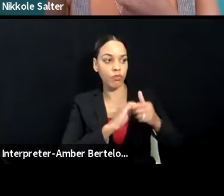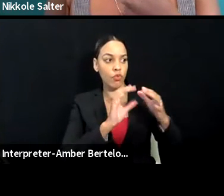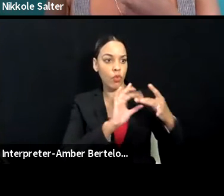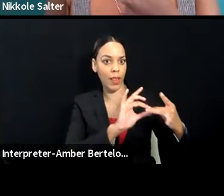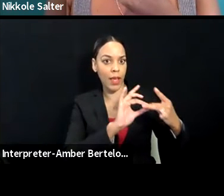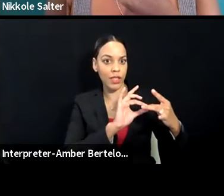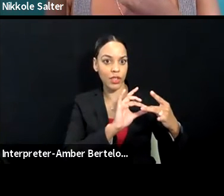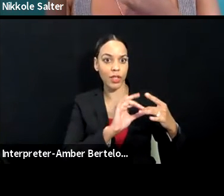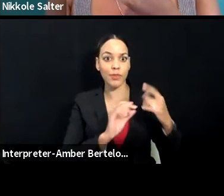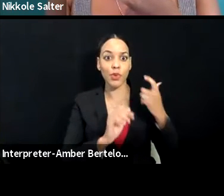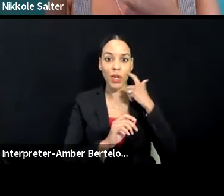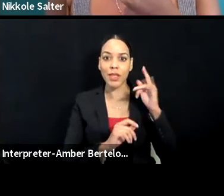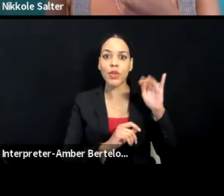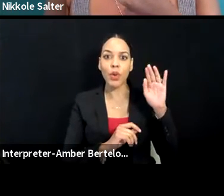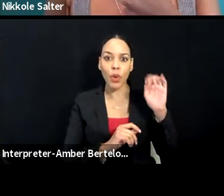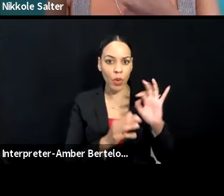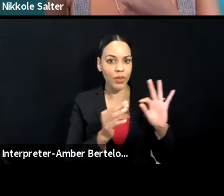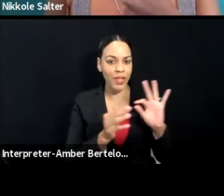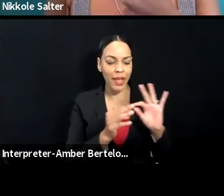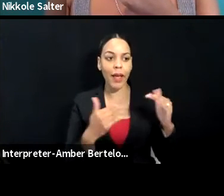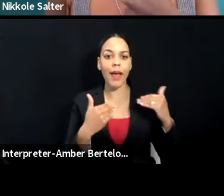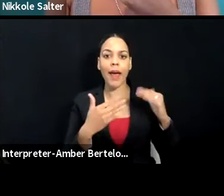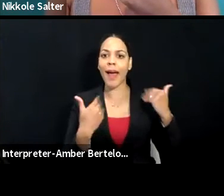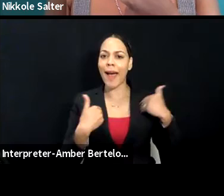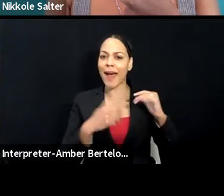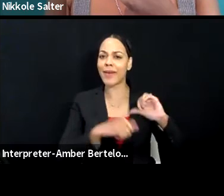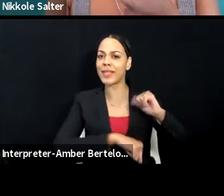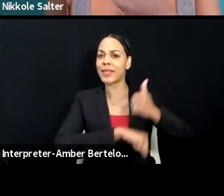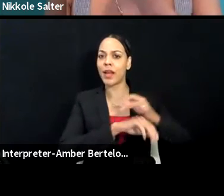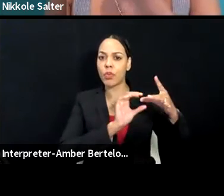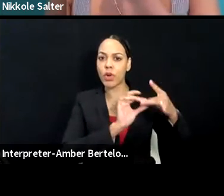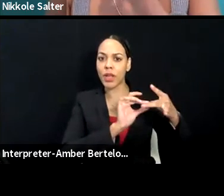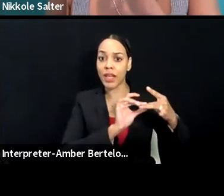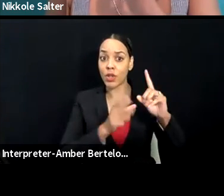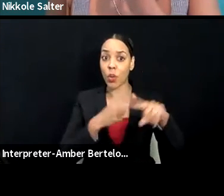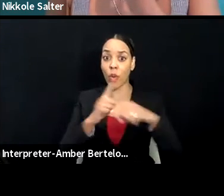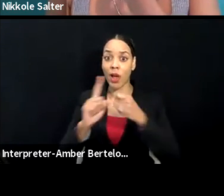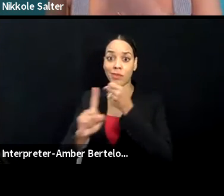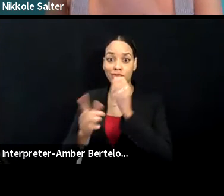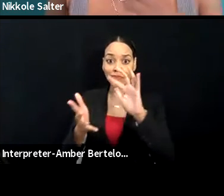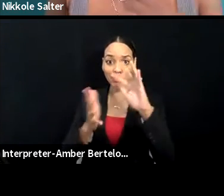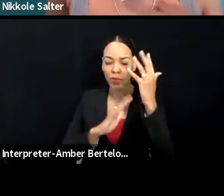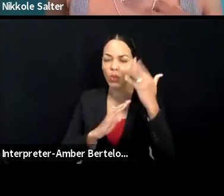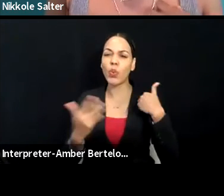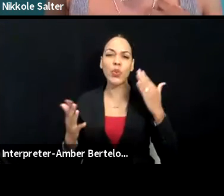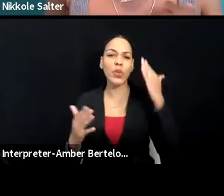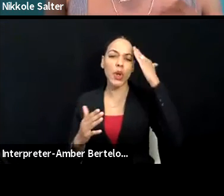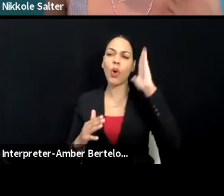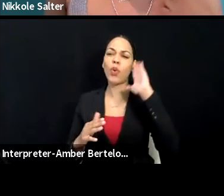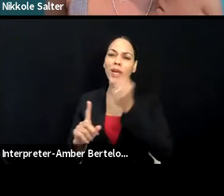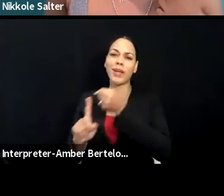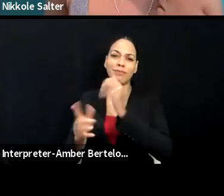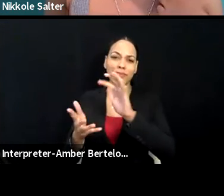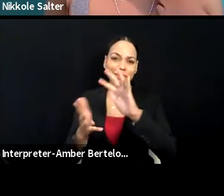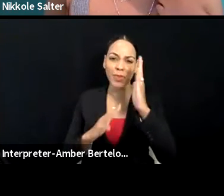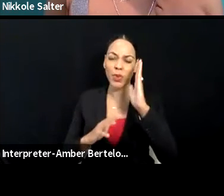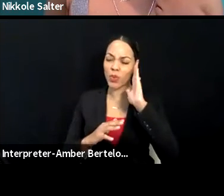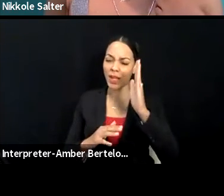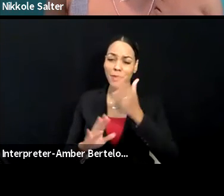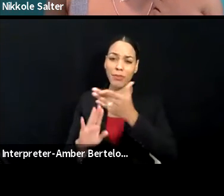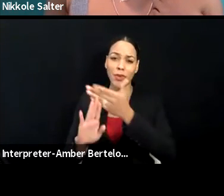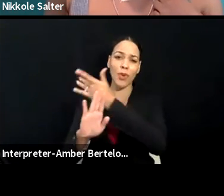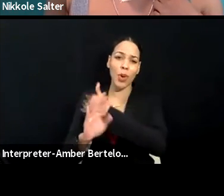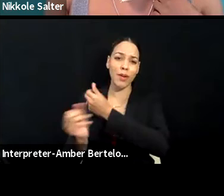those relationships in place for when crisis hits, and we know crisis is going to hit. It's hit many times before. There